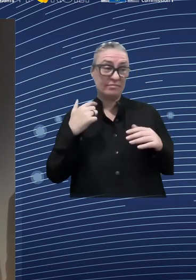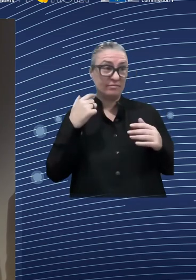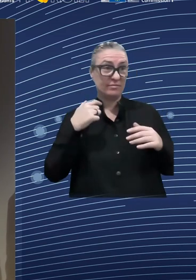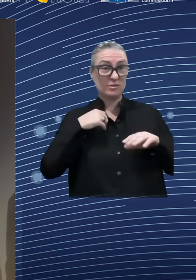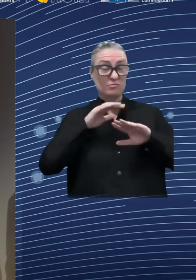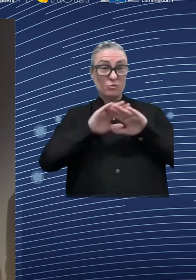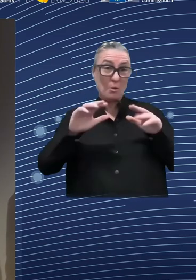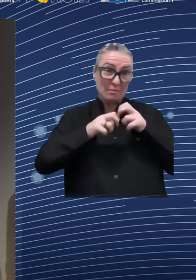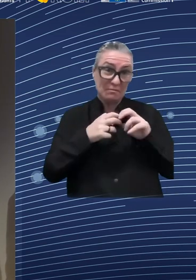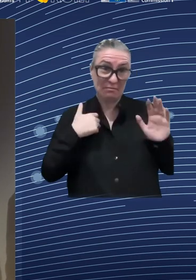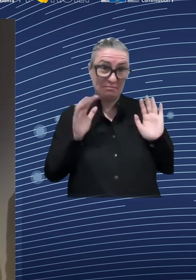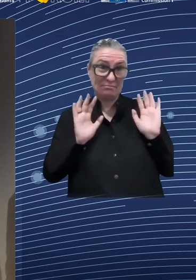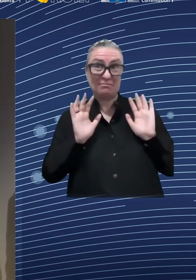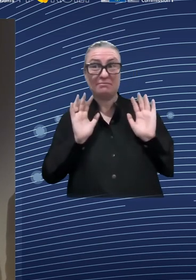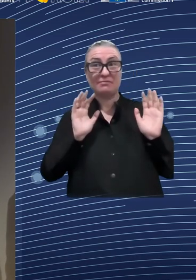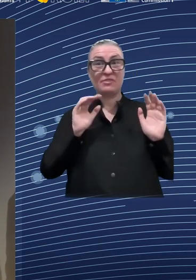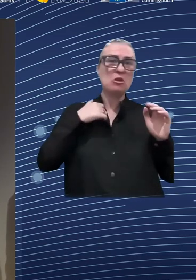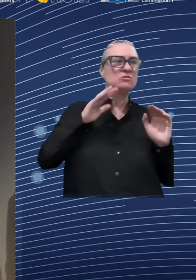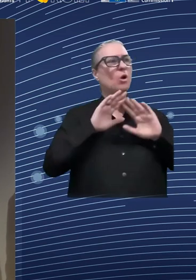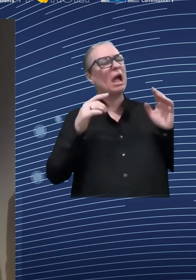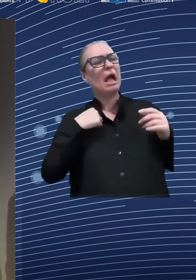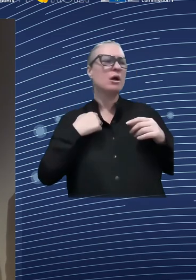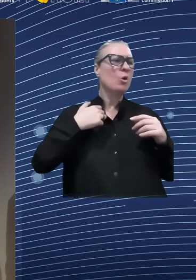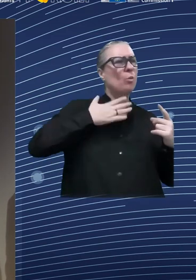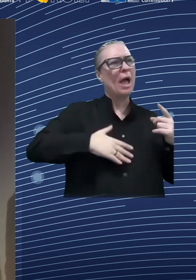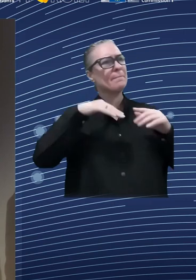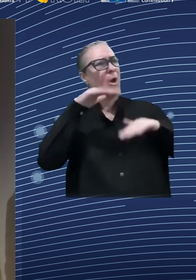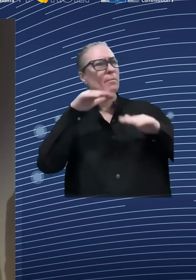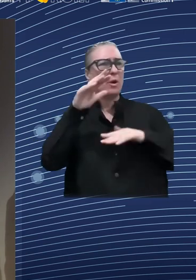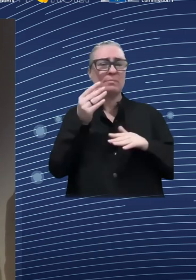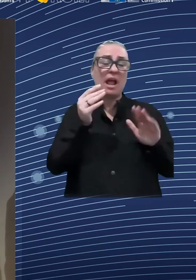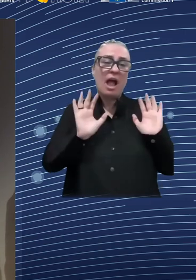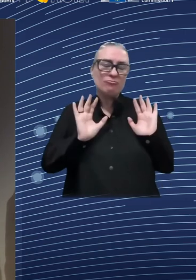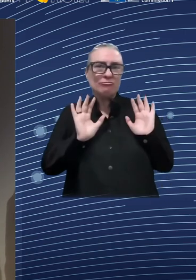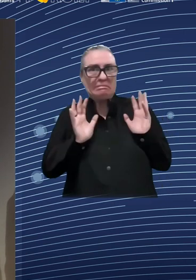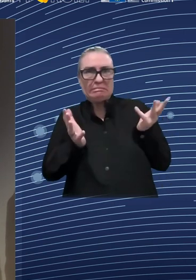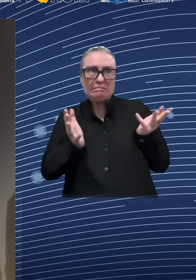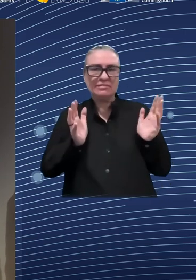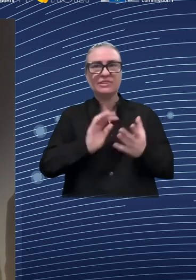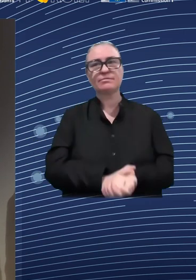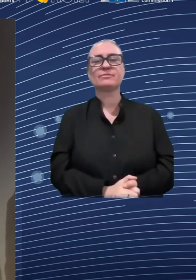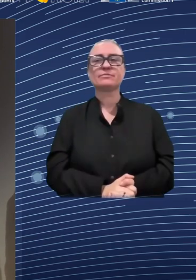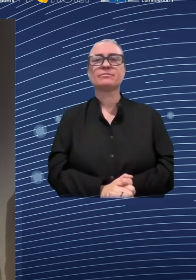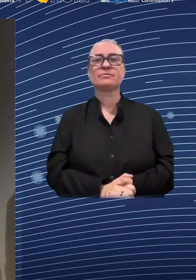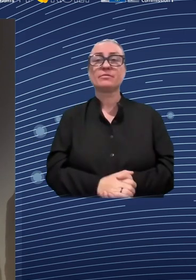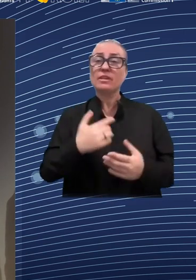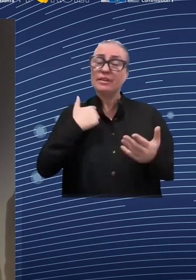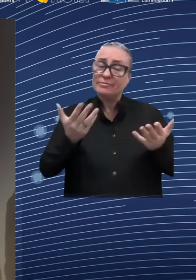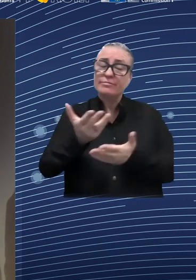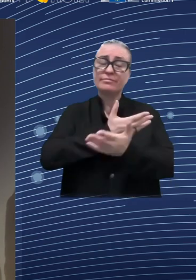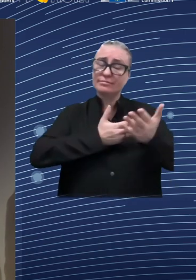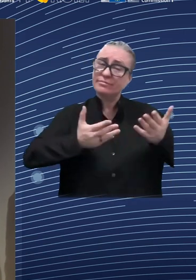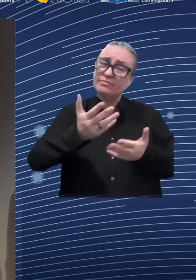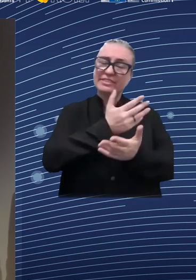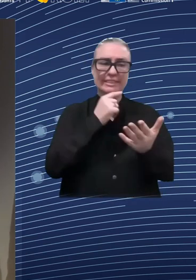lot. As for is it really necessary to increase available funding? If we